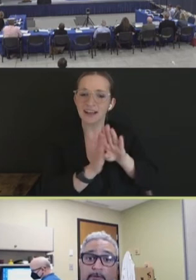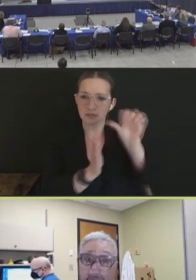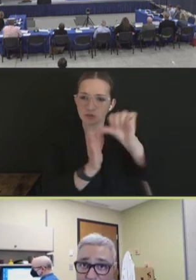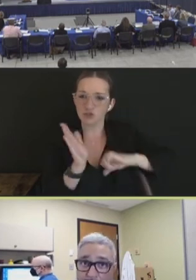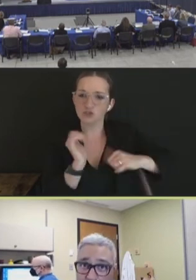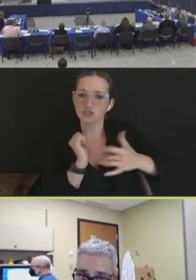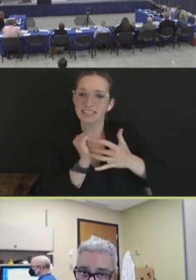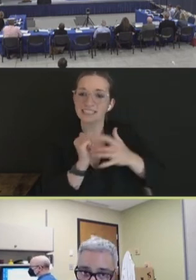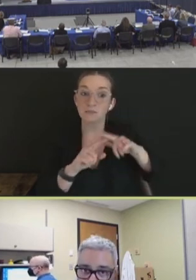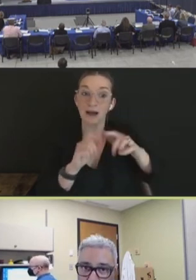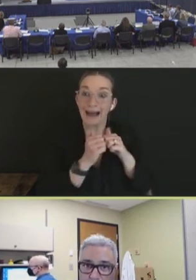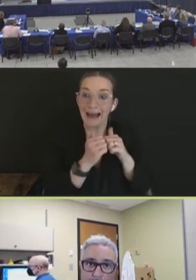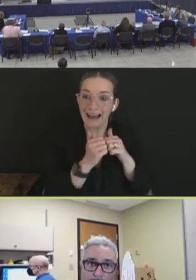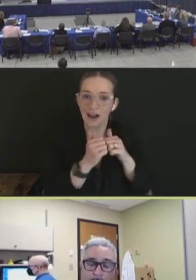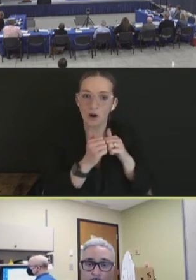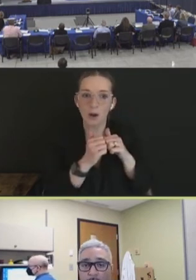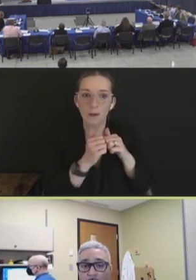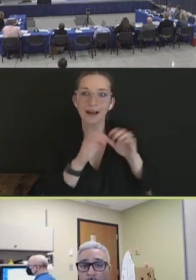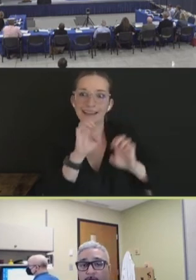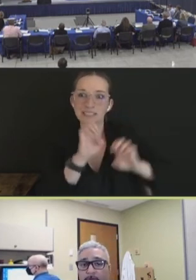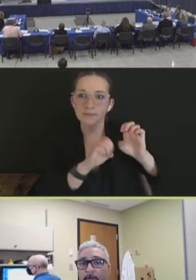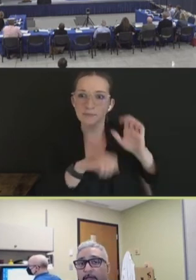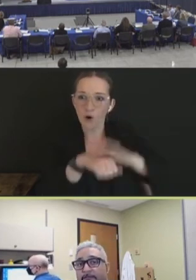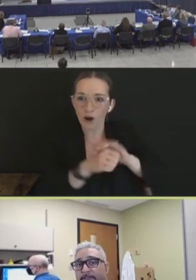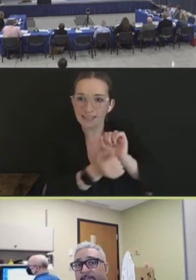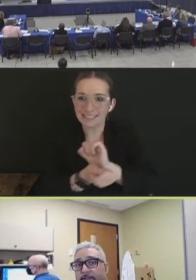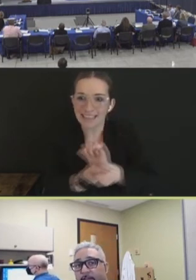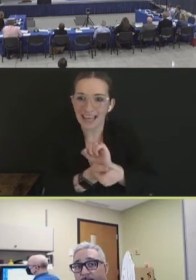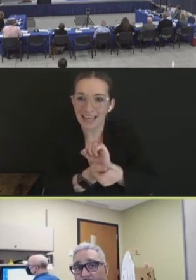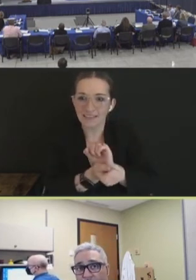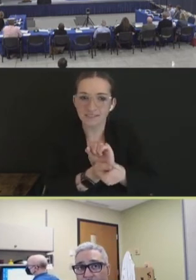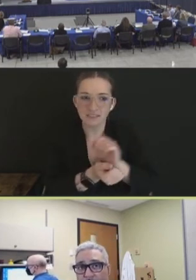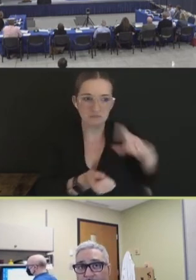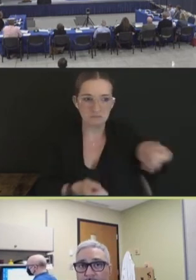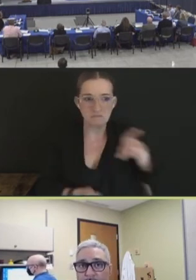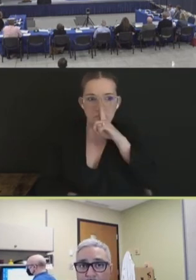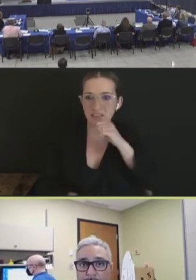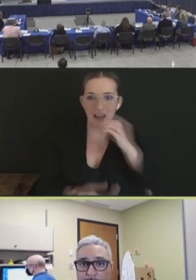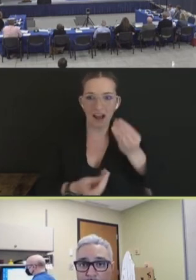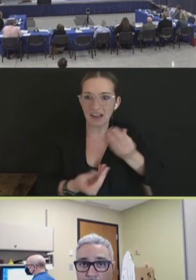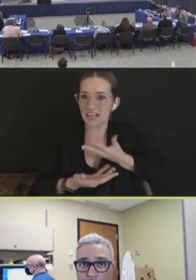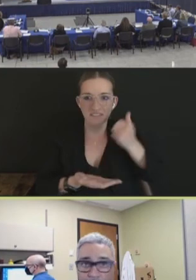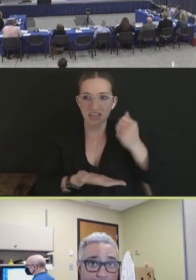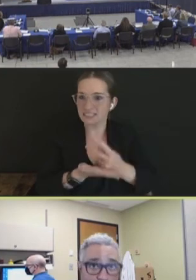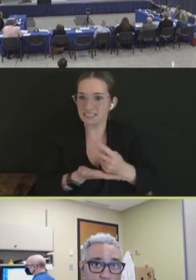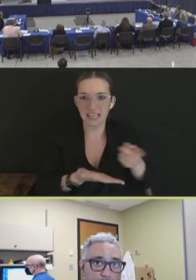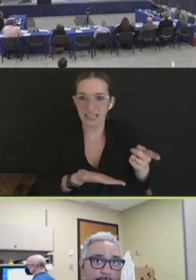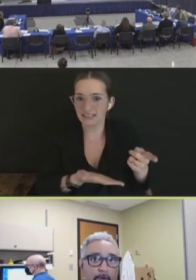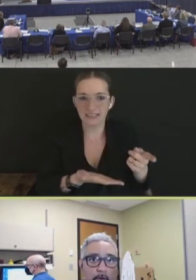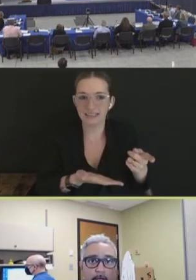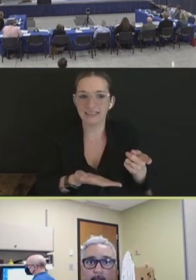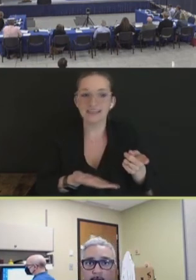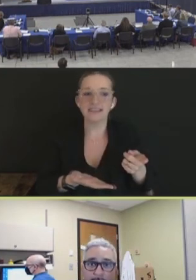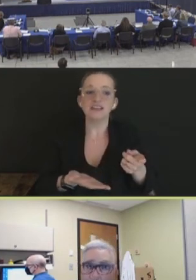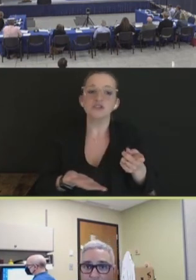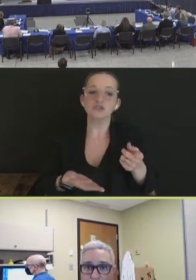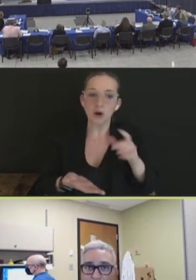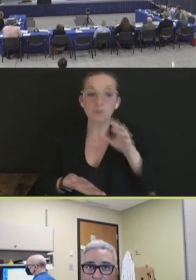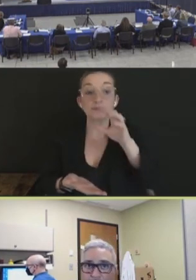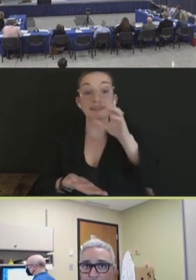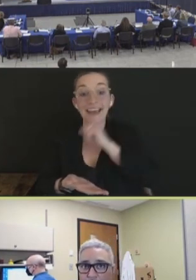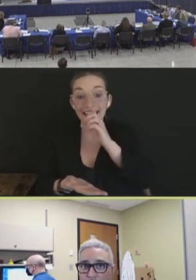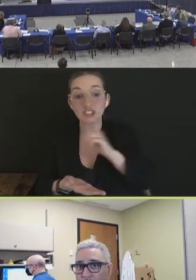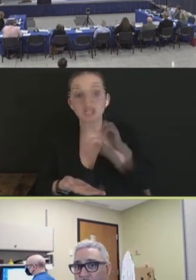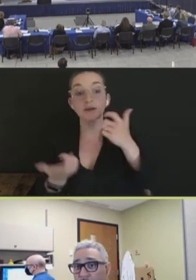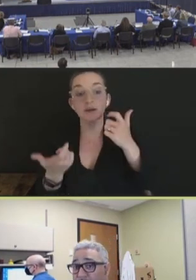slaves, obviously without their consent. We know there's a lot of infectious disease stigmatization that happens across communities. AIDS was a big one in the 80s and